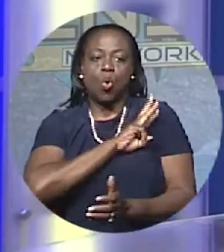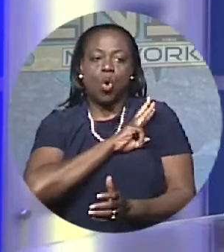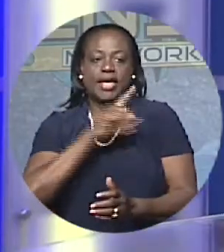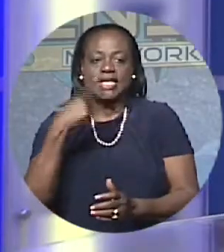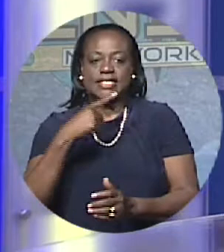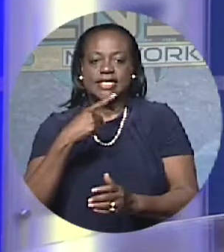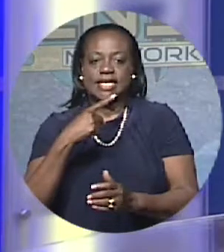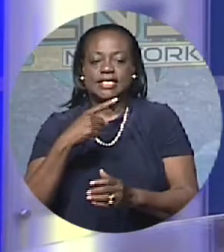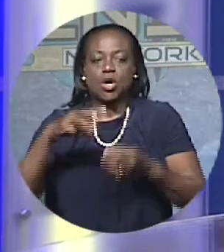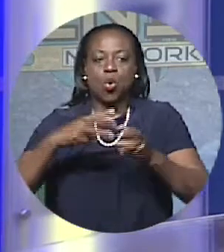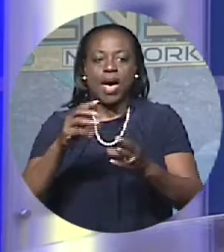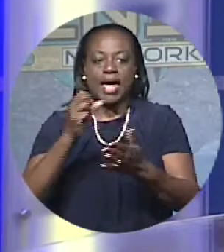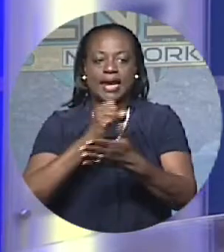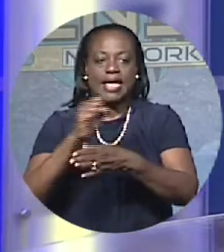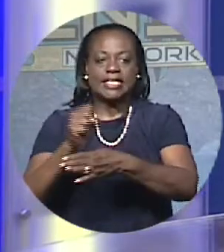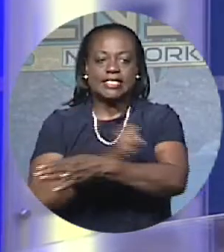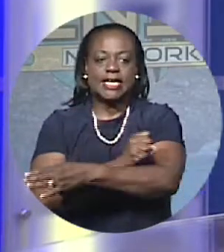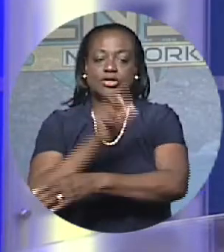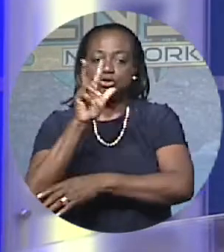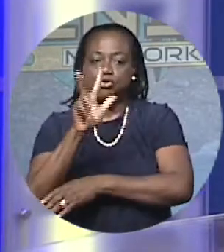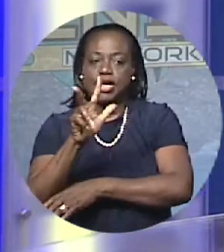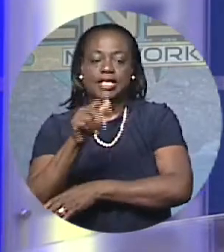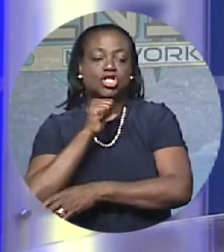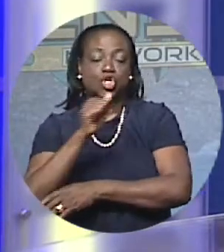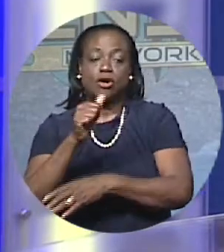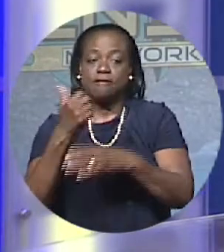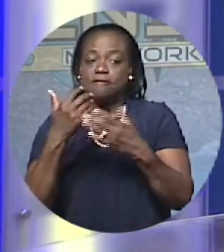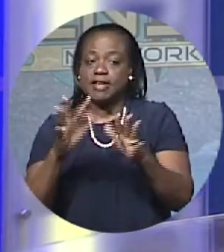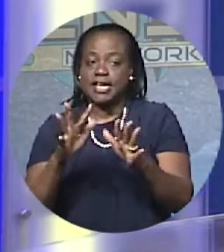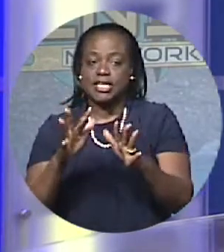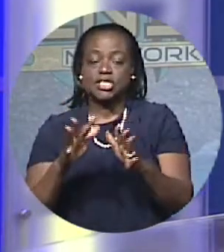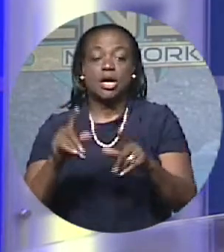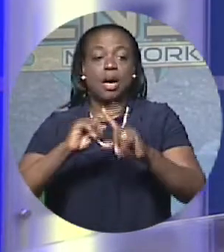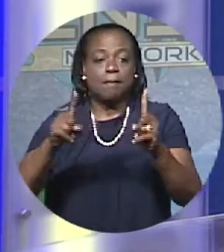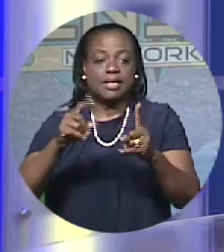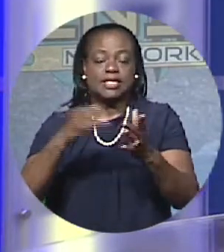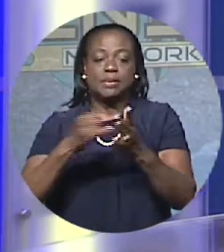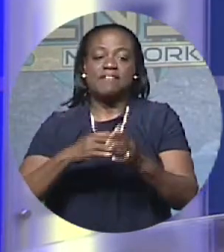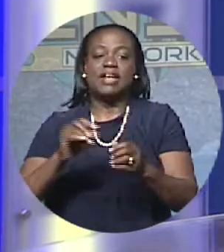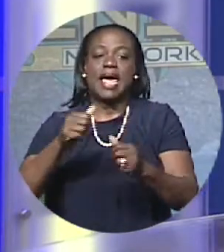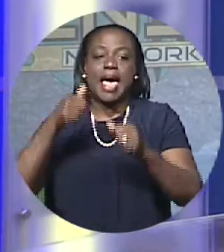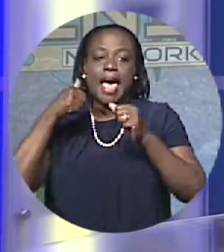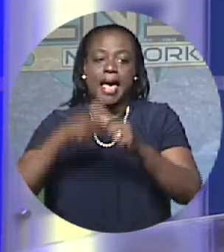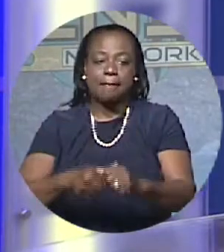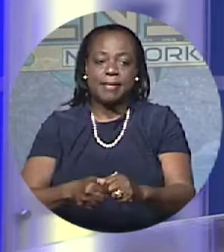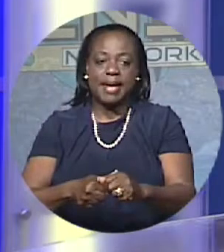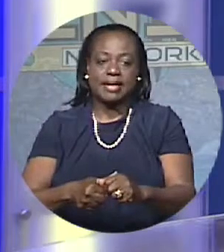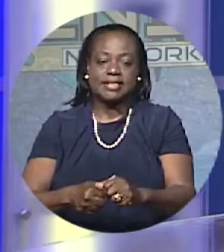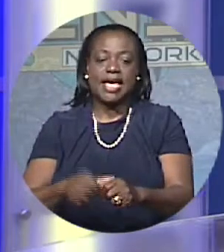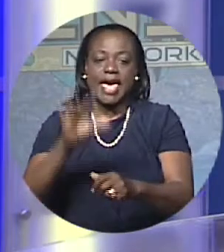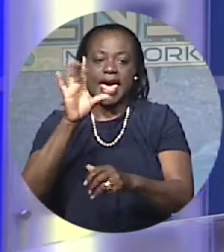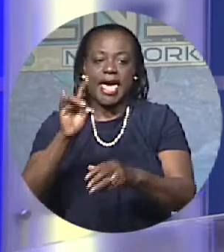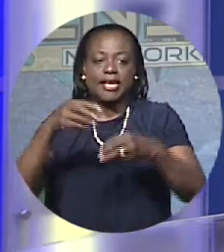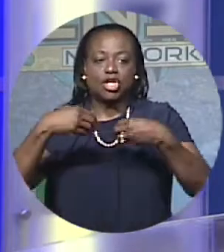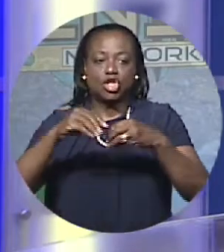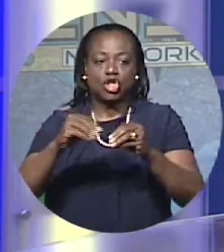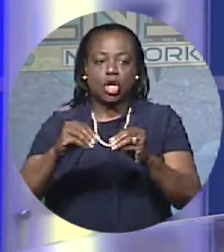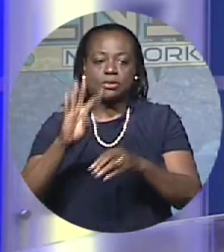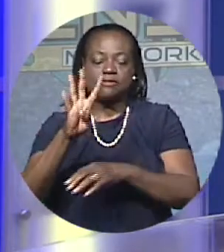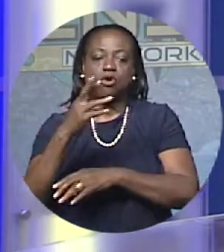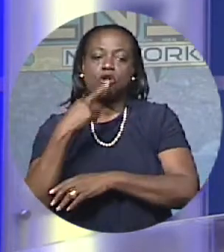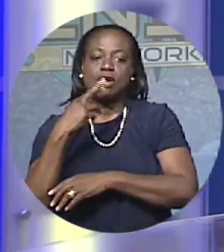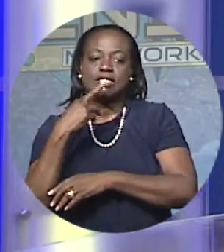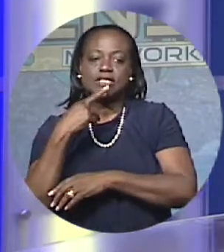while Stage 3 of the project is not quite completed, it will have a tremendous impact. It will accommodate 8 retail outlets, 4